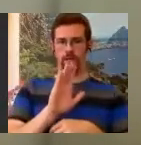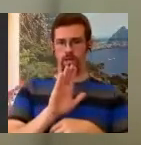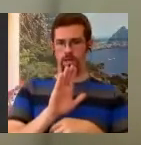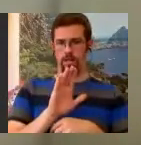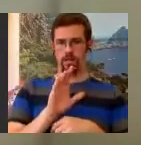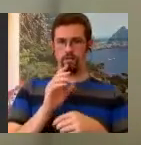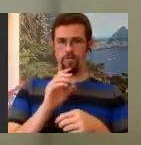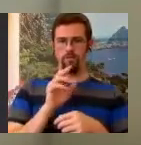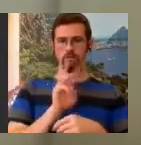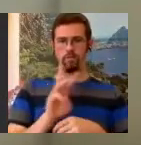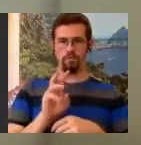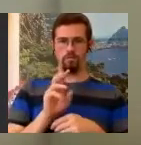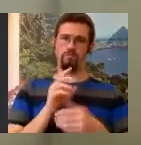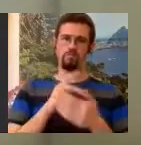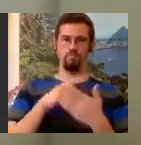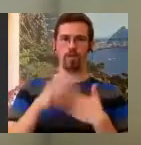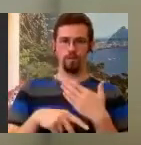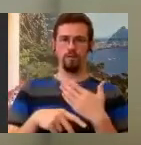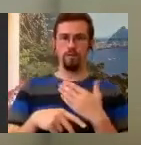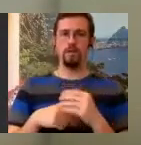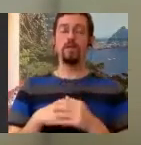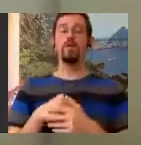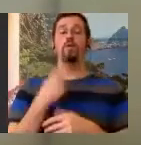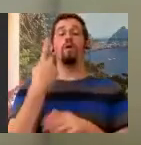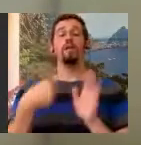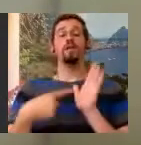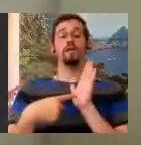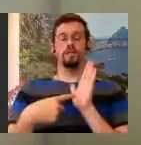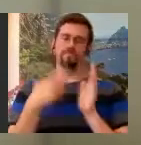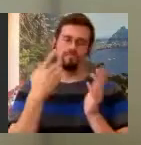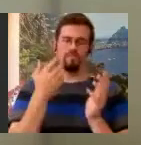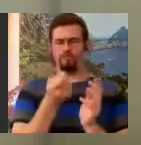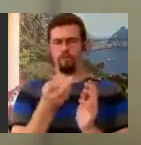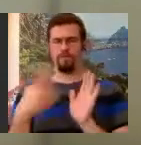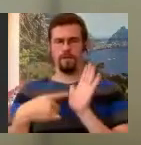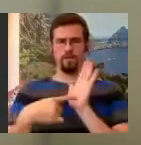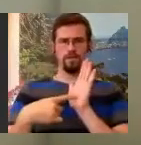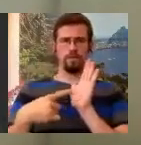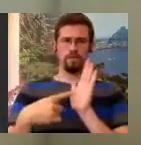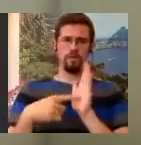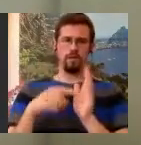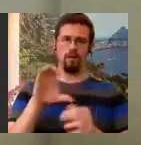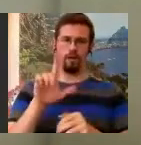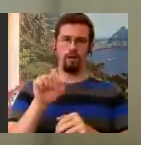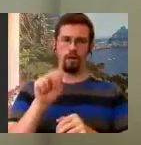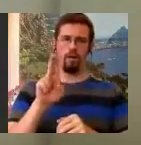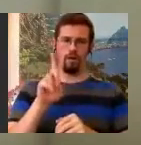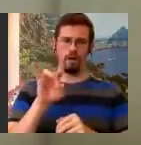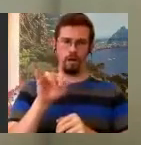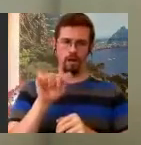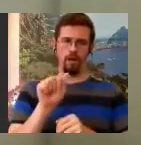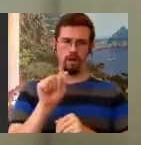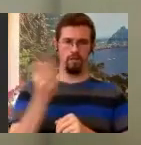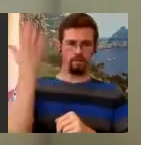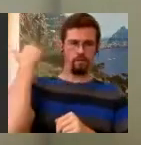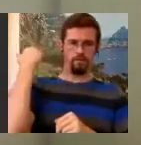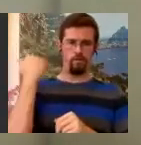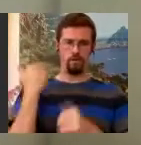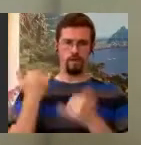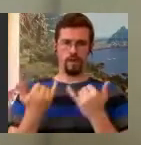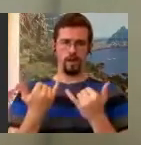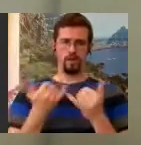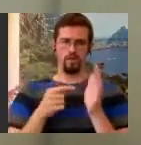of SignMaker. Some examples were shown by Claudia before, and